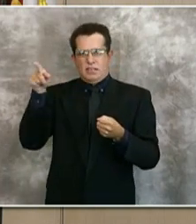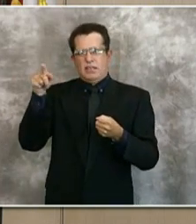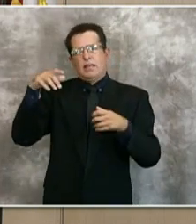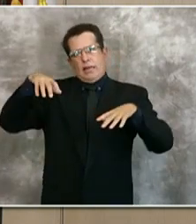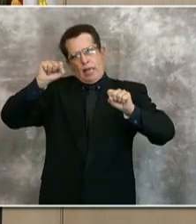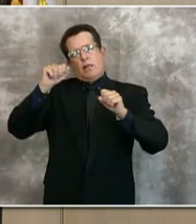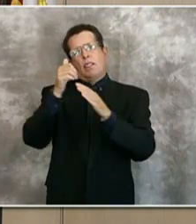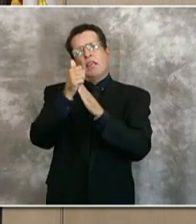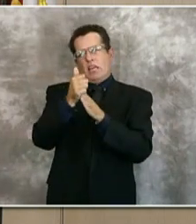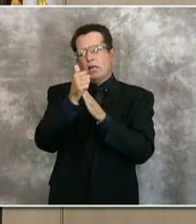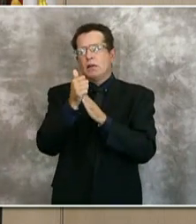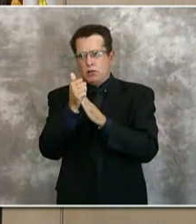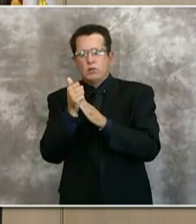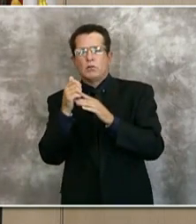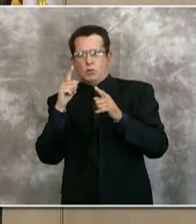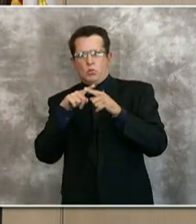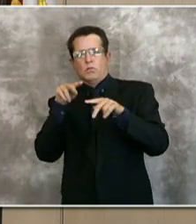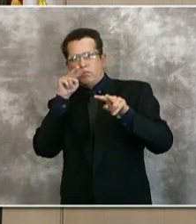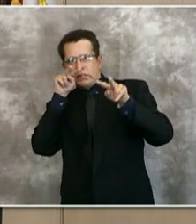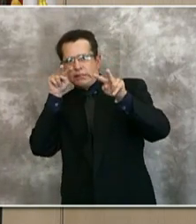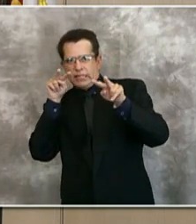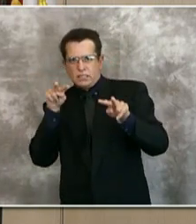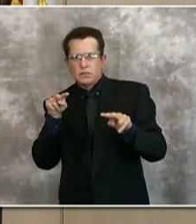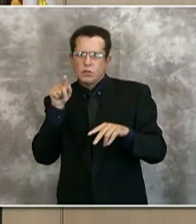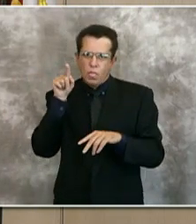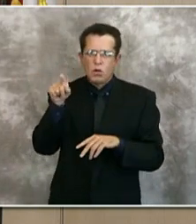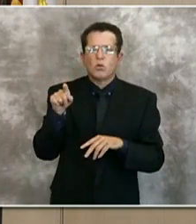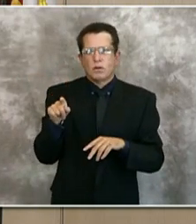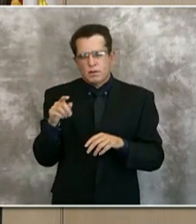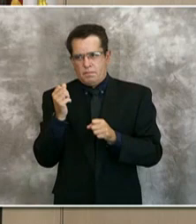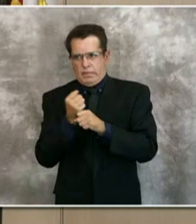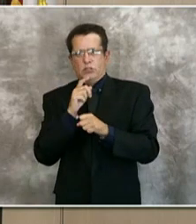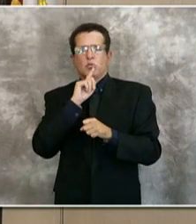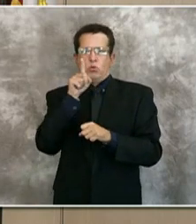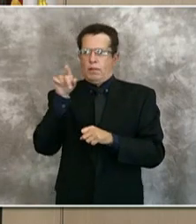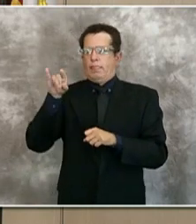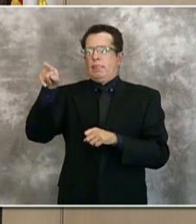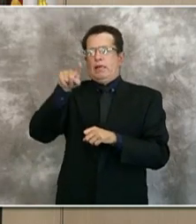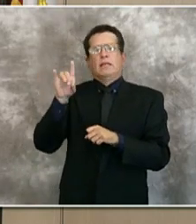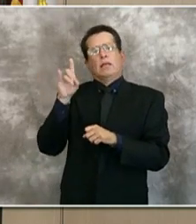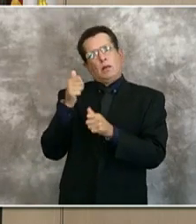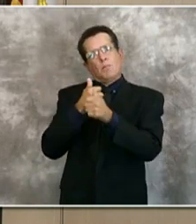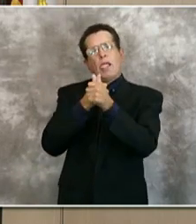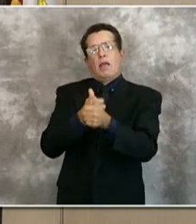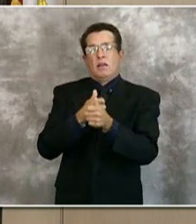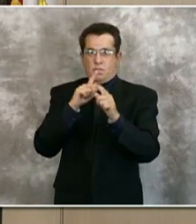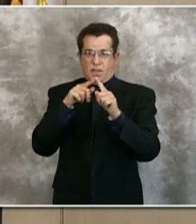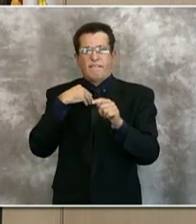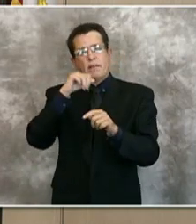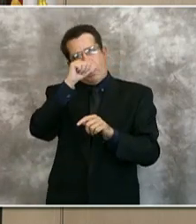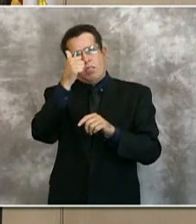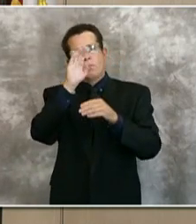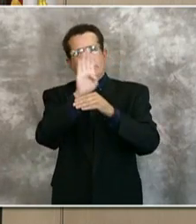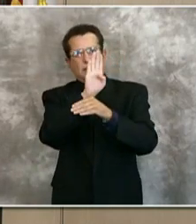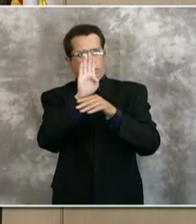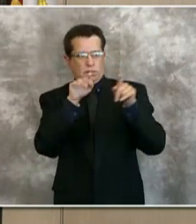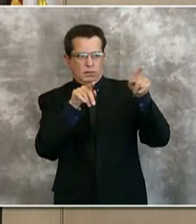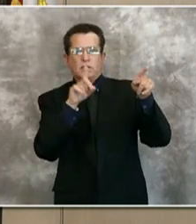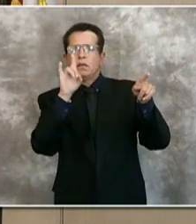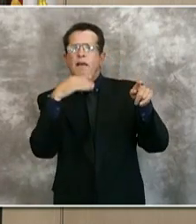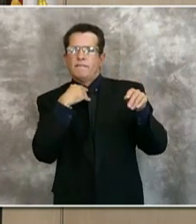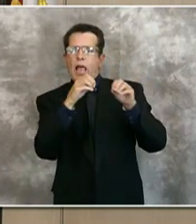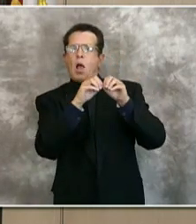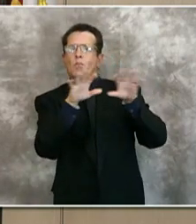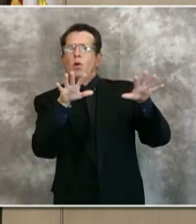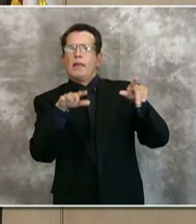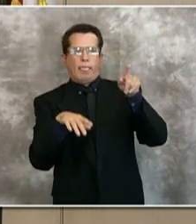taking the lead to conduct those assessments and ensure there is compliance. But there are other businesses where we have outbreaks,